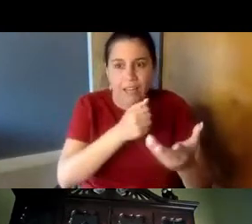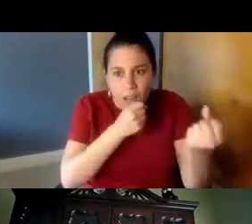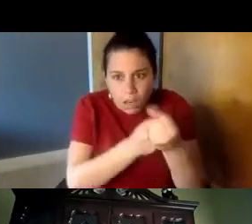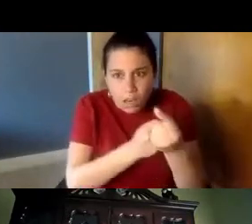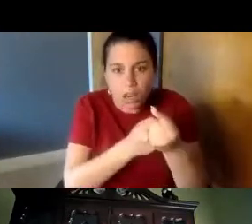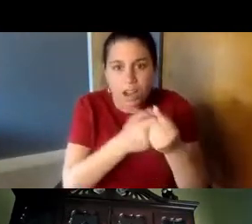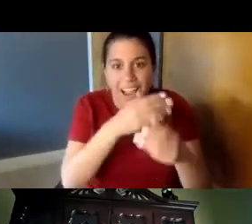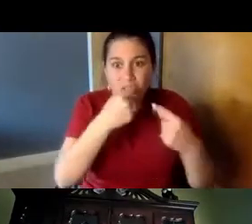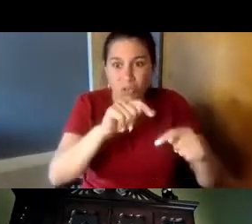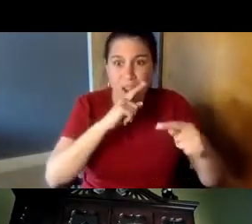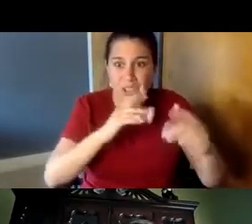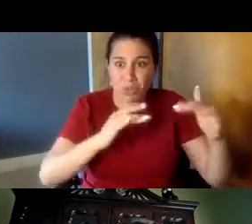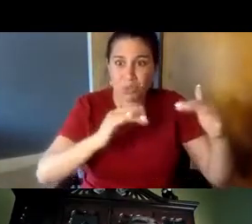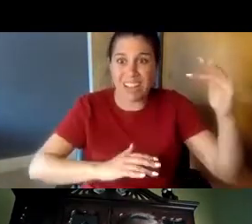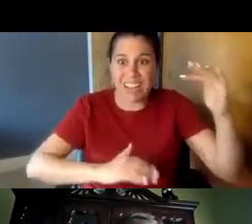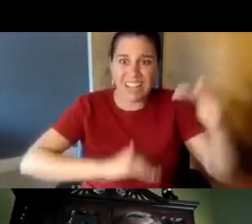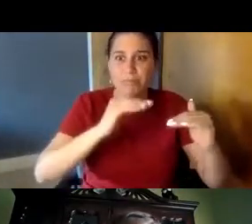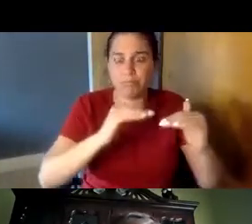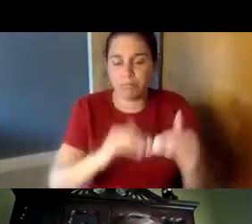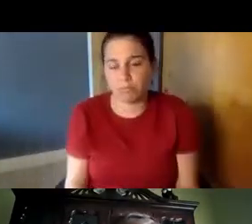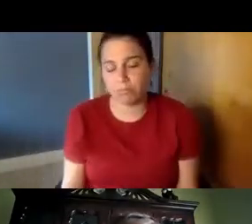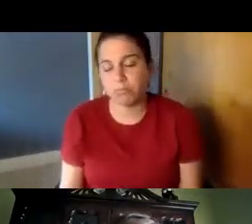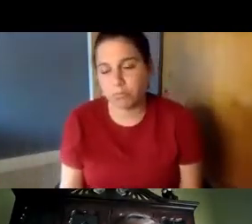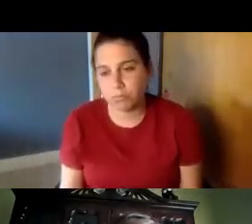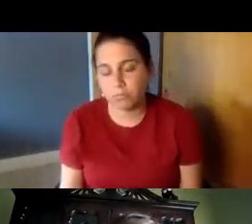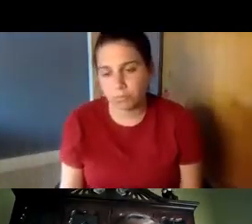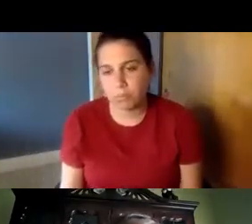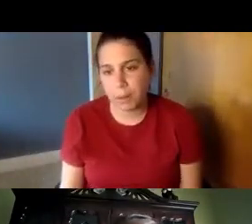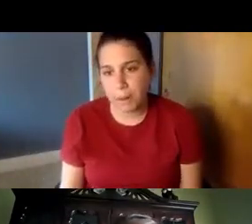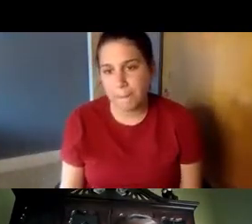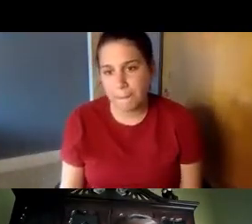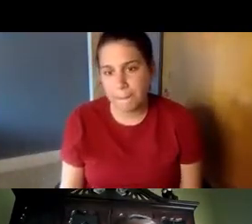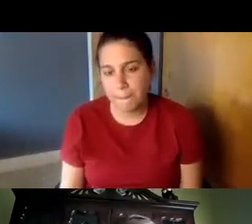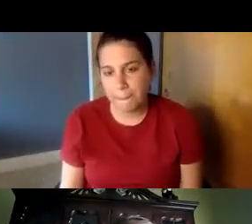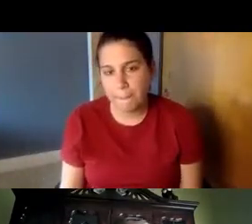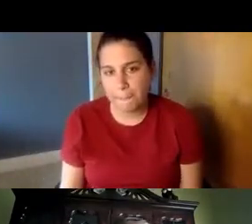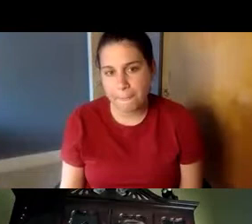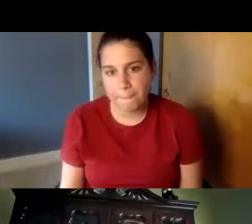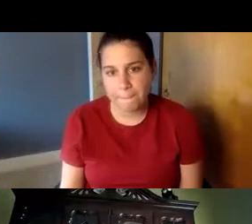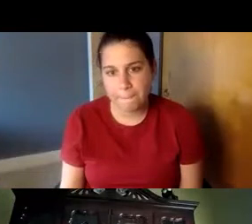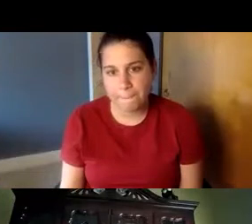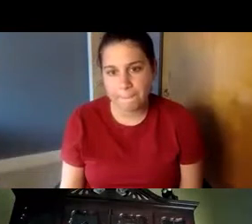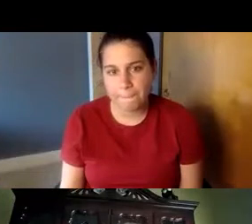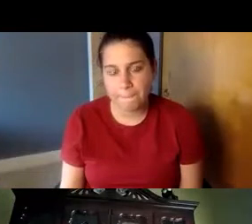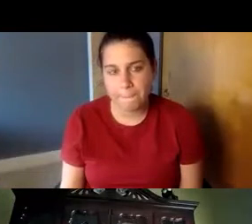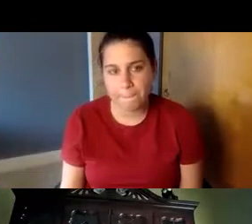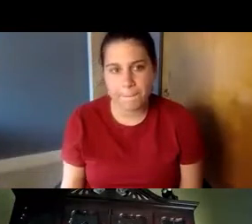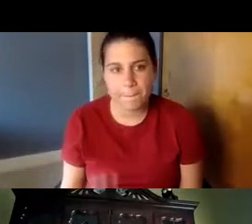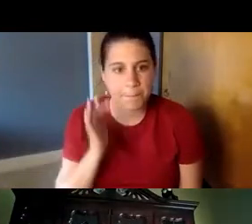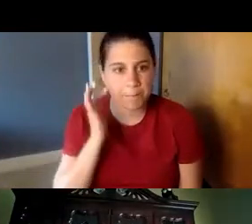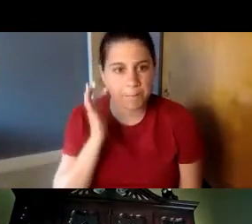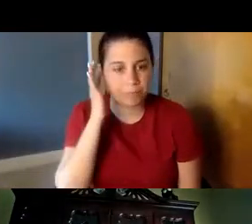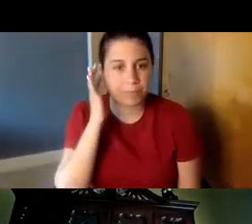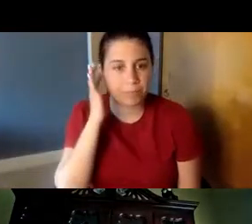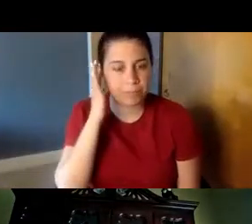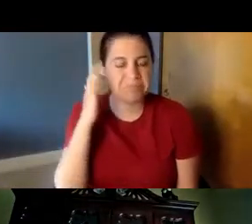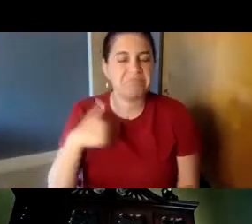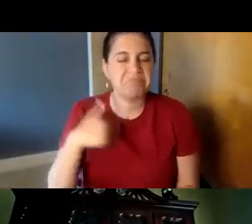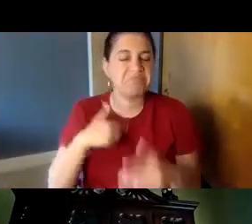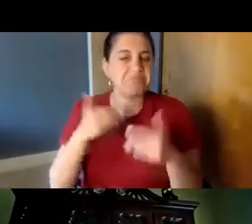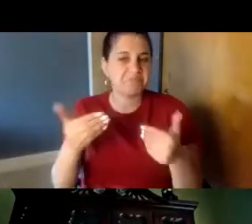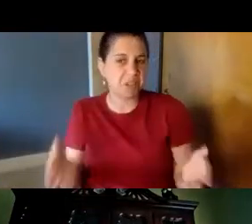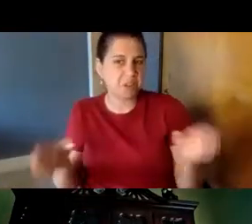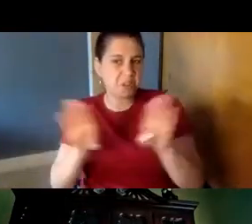one community versus another community. So I want to close with just a